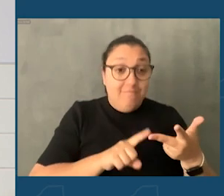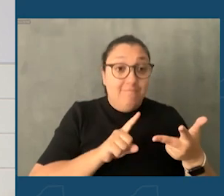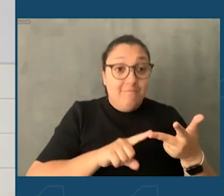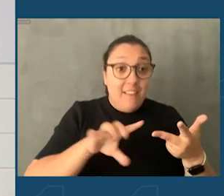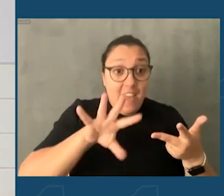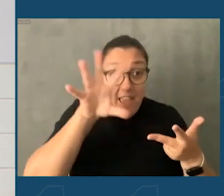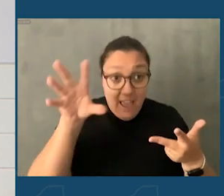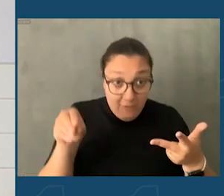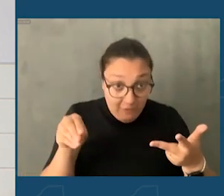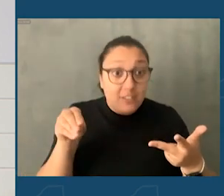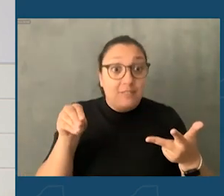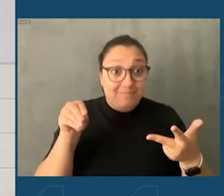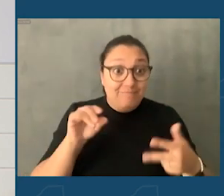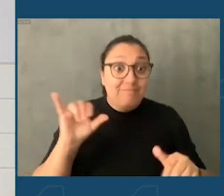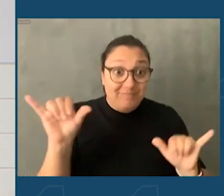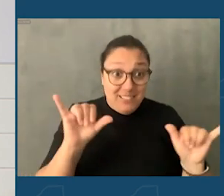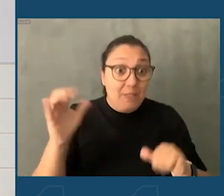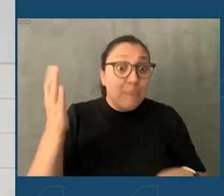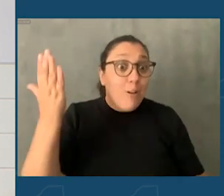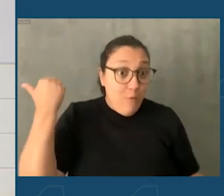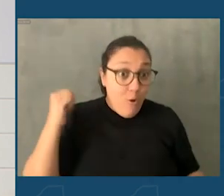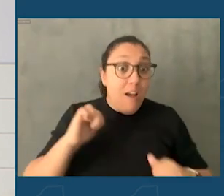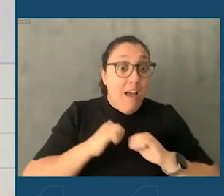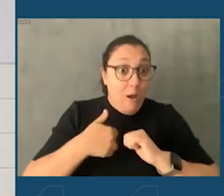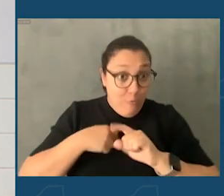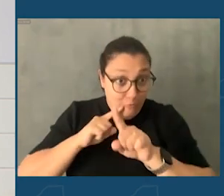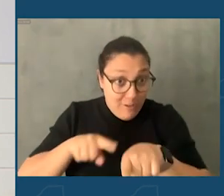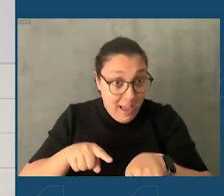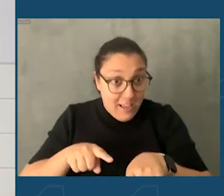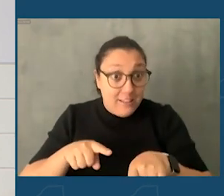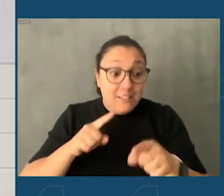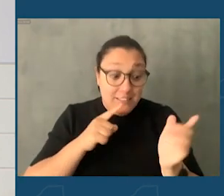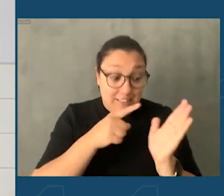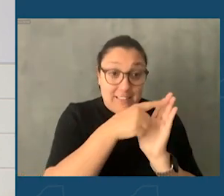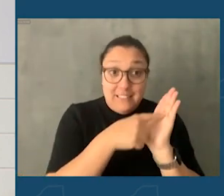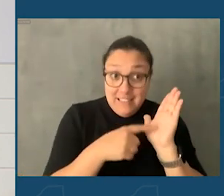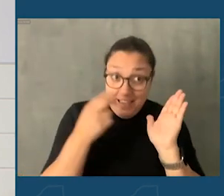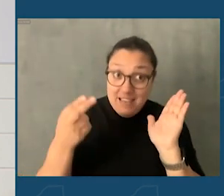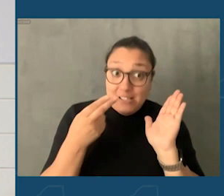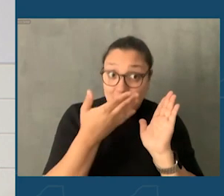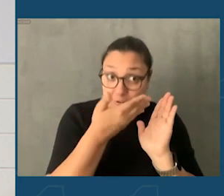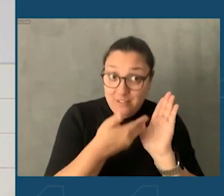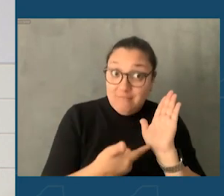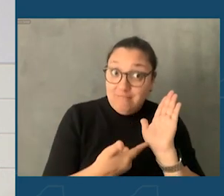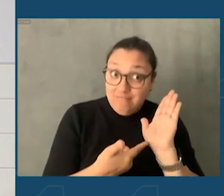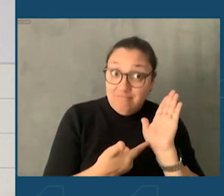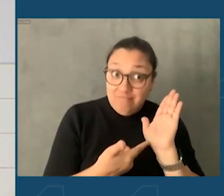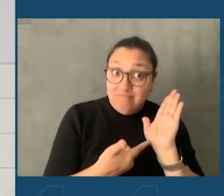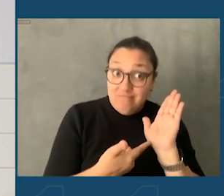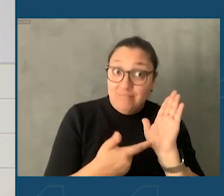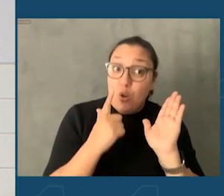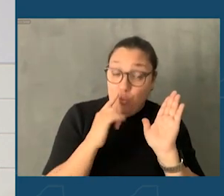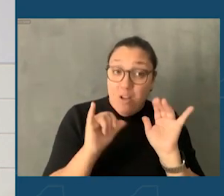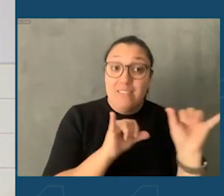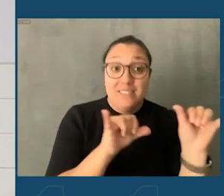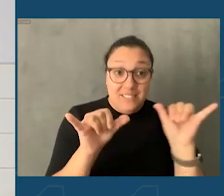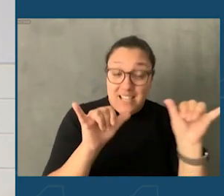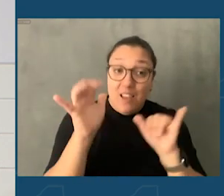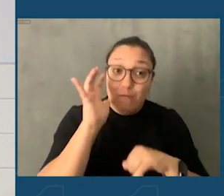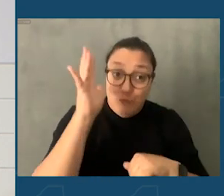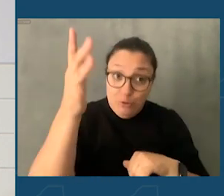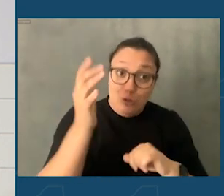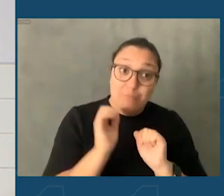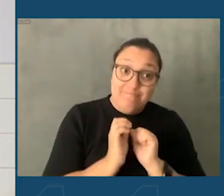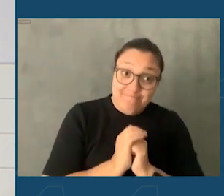globe. People are on the move in search of the same dream that we've all had and we all are pursuing,